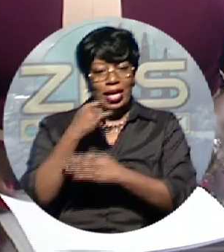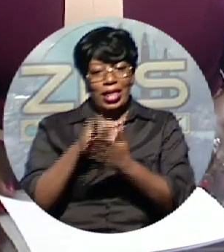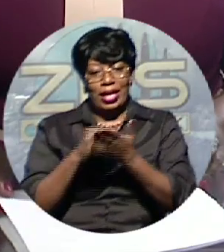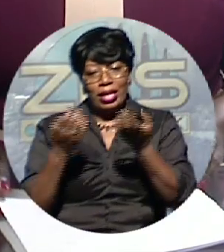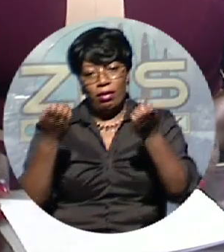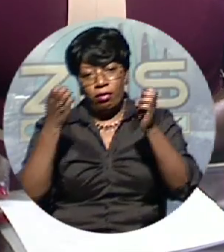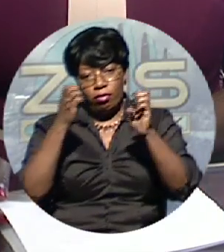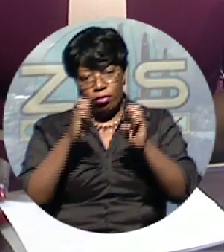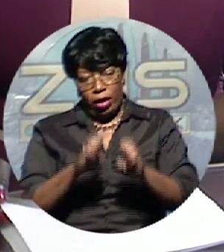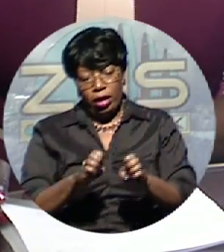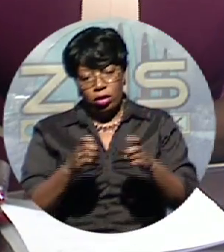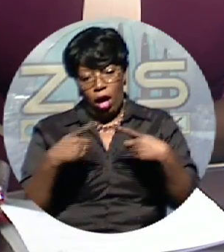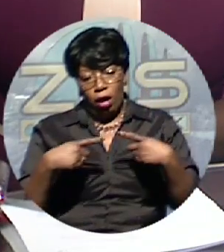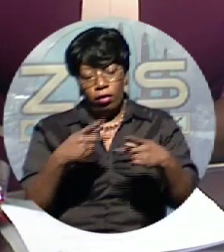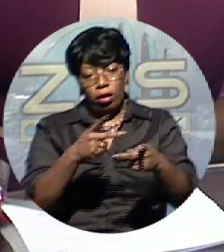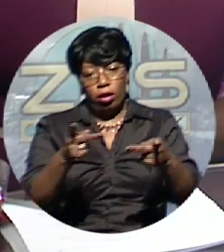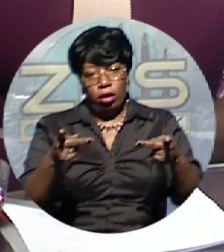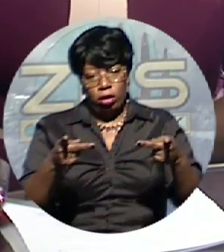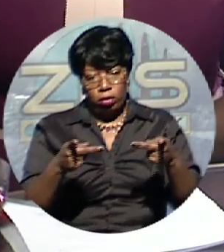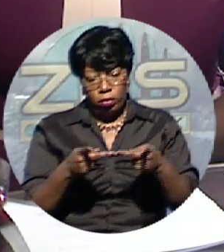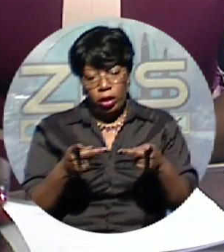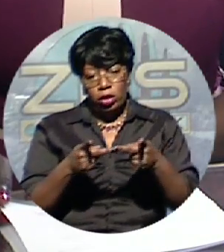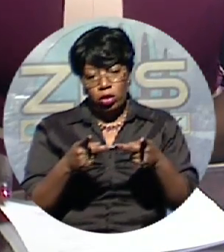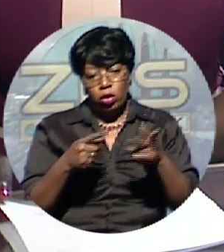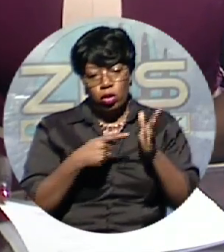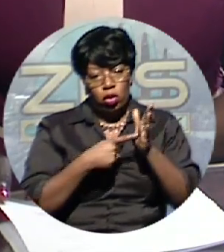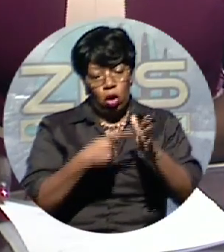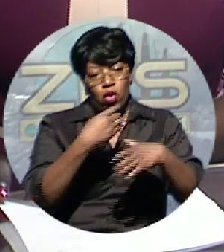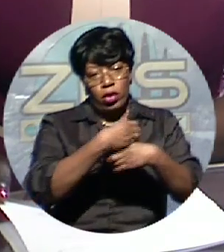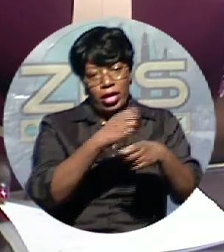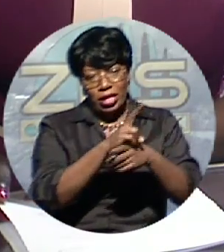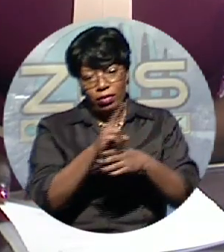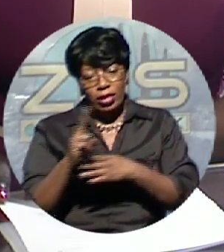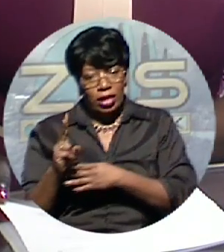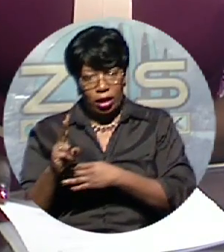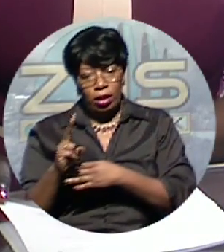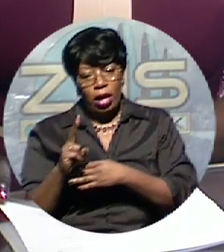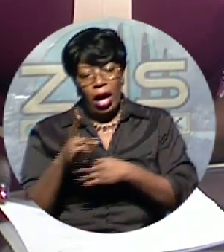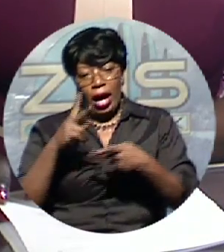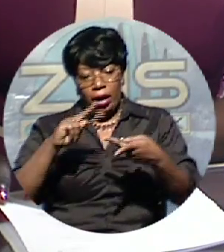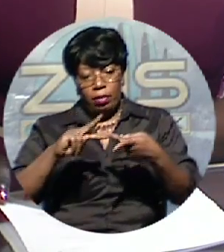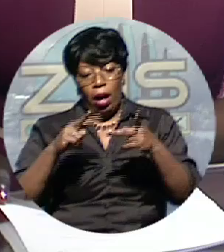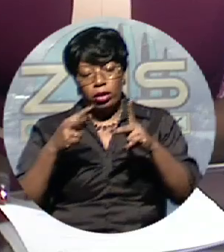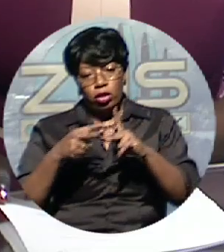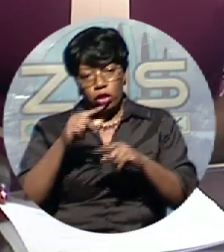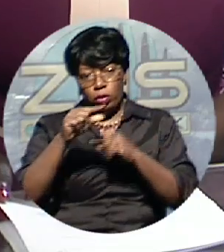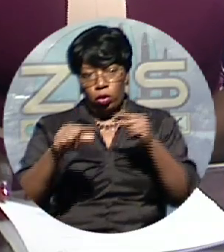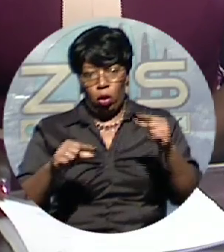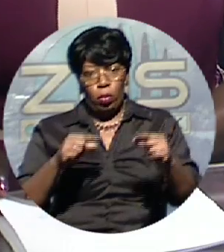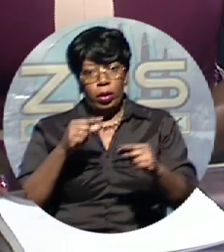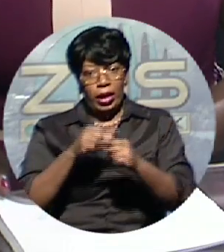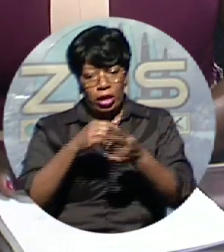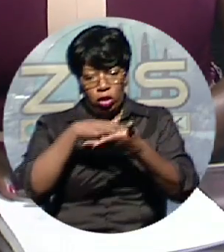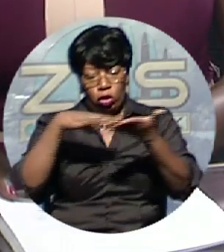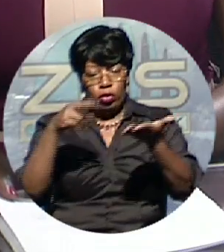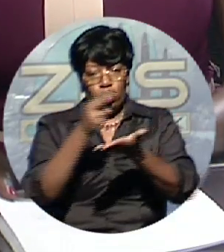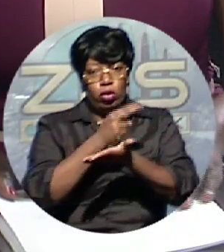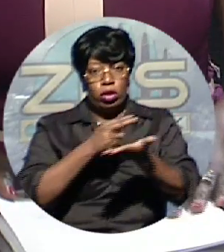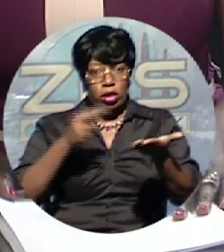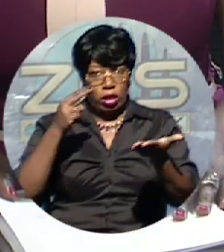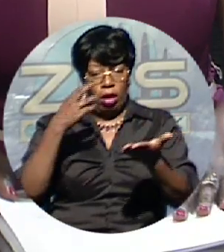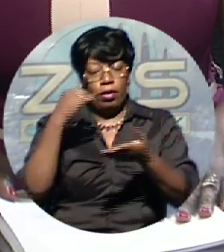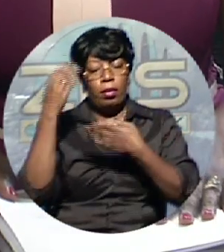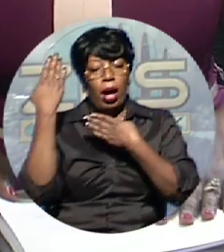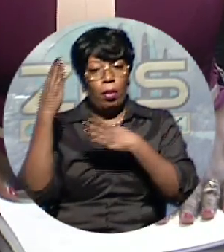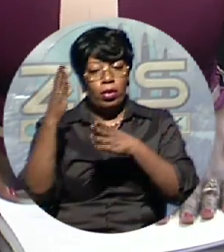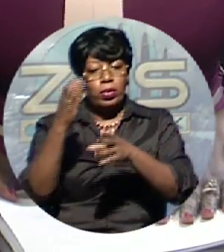is designed to provide a platform to foster creativity, innovation, and partnership globally. And students of the University of the